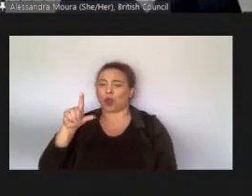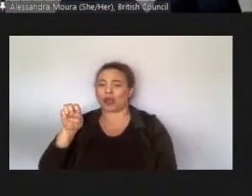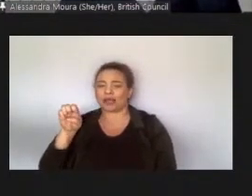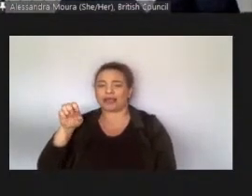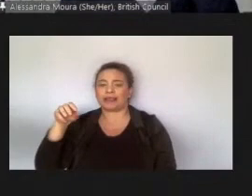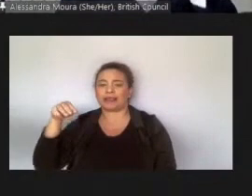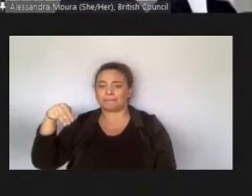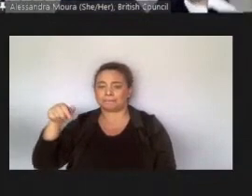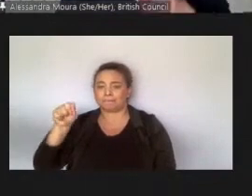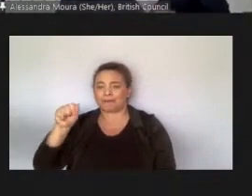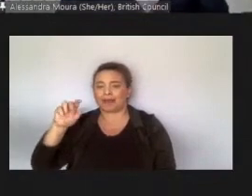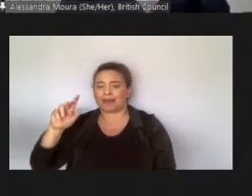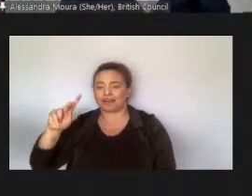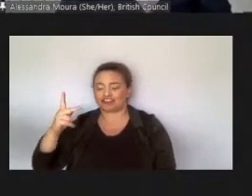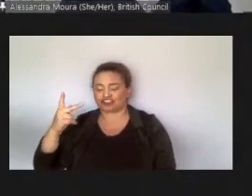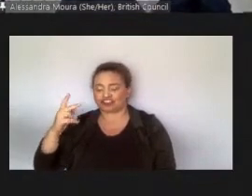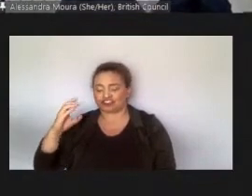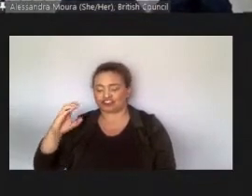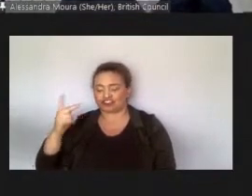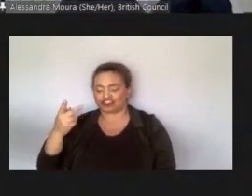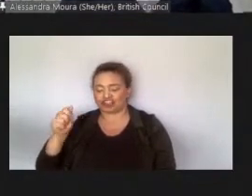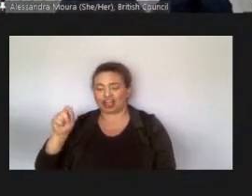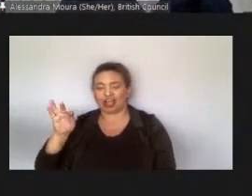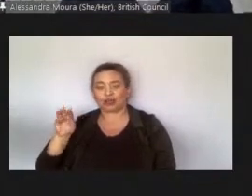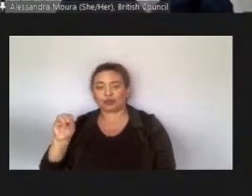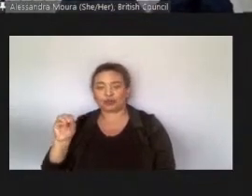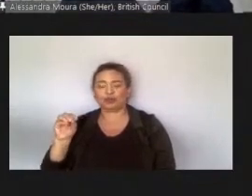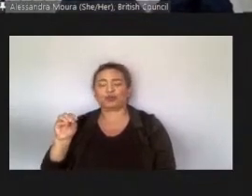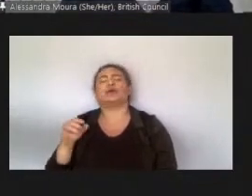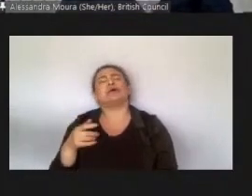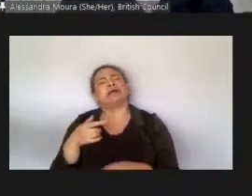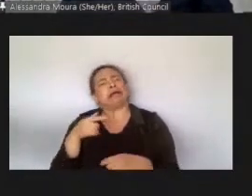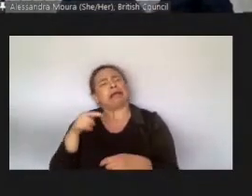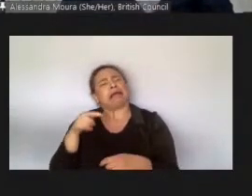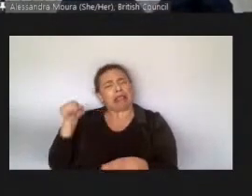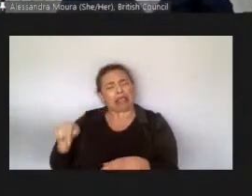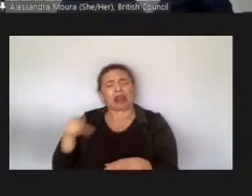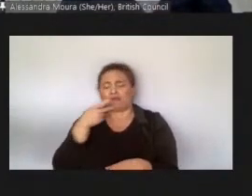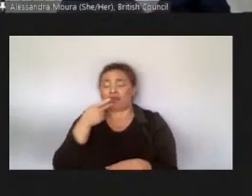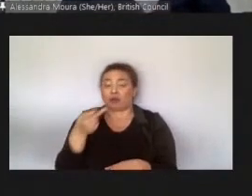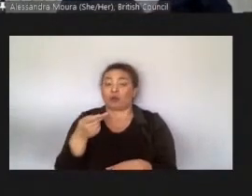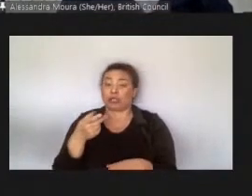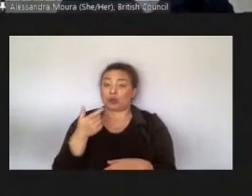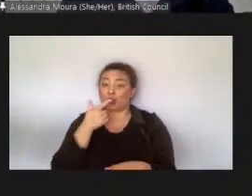she got feedback from